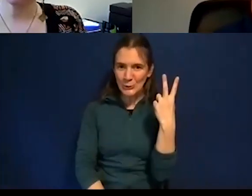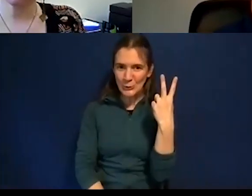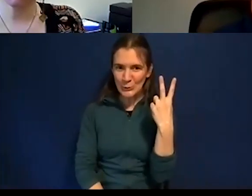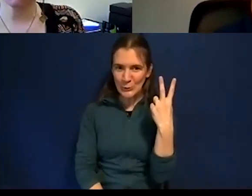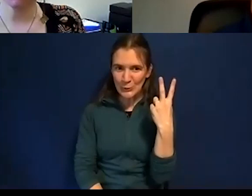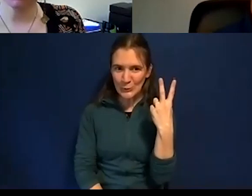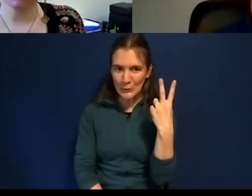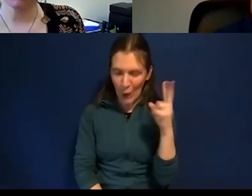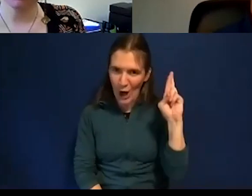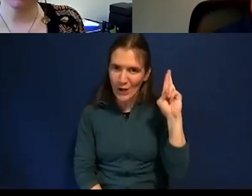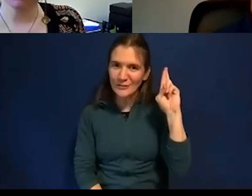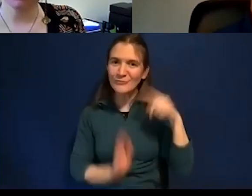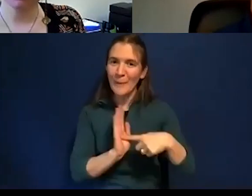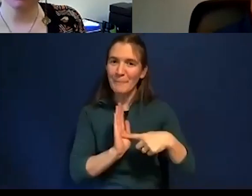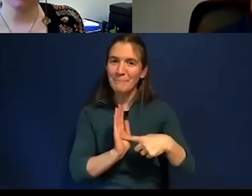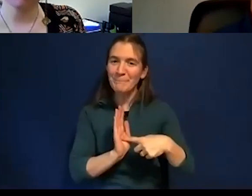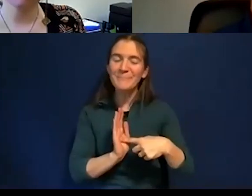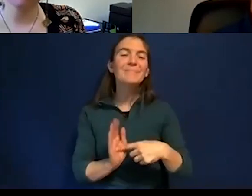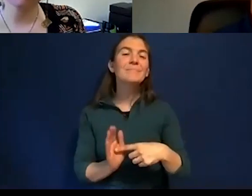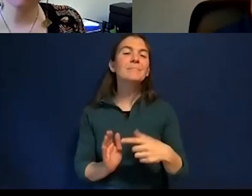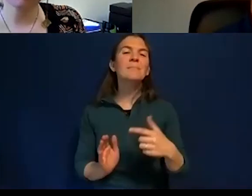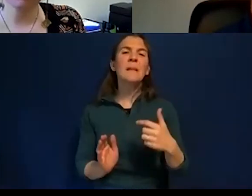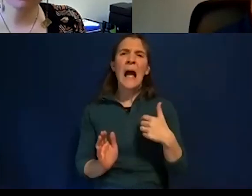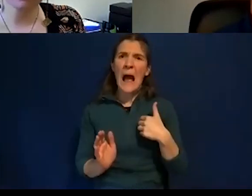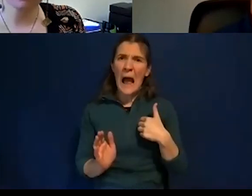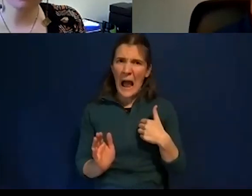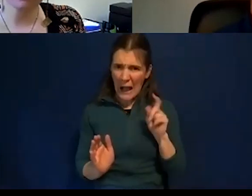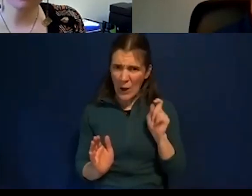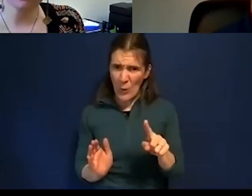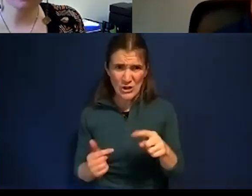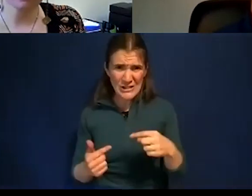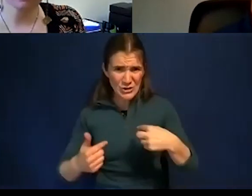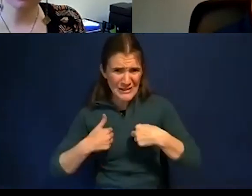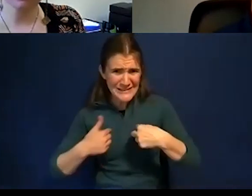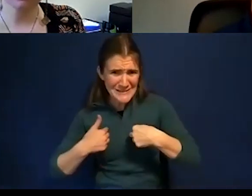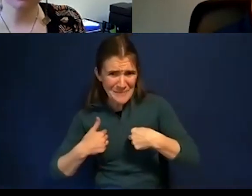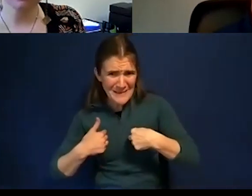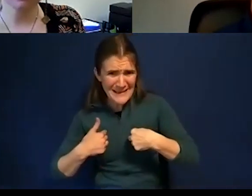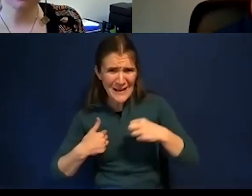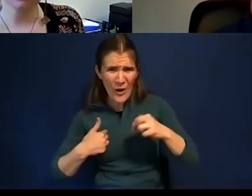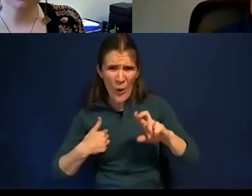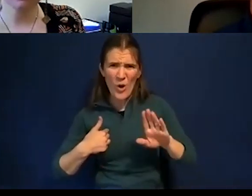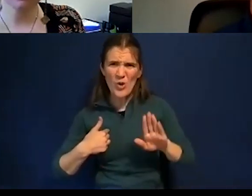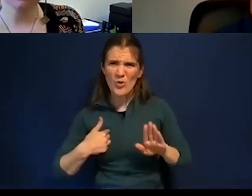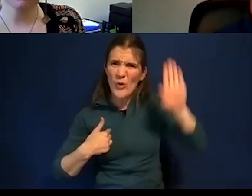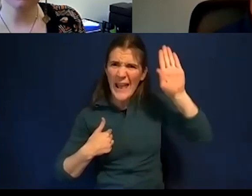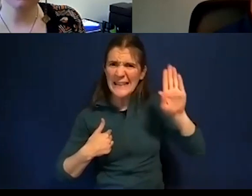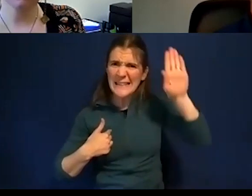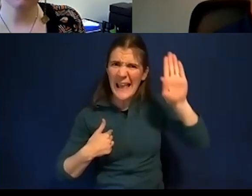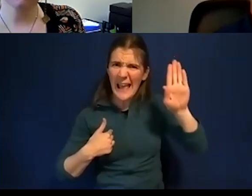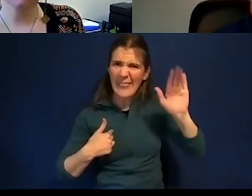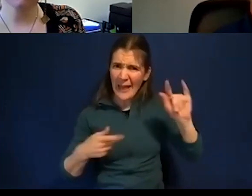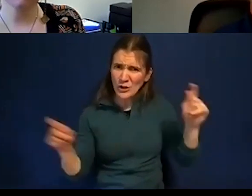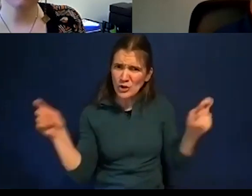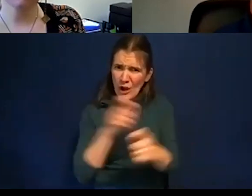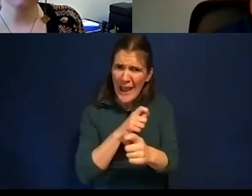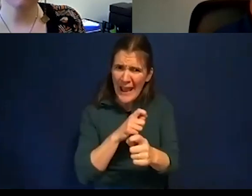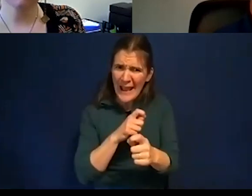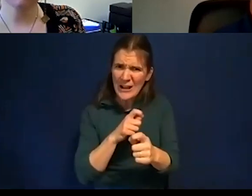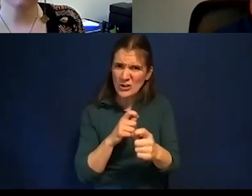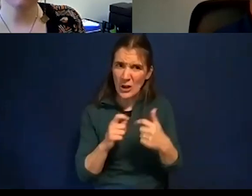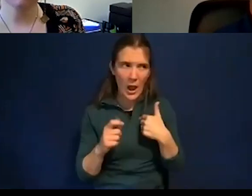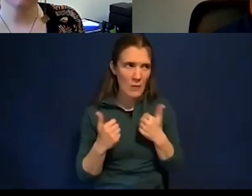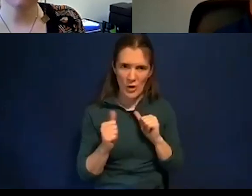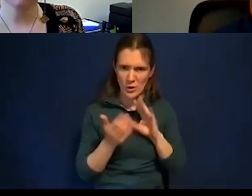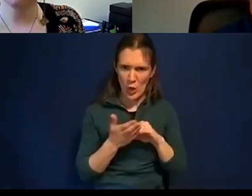D2R. And my question is it me or has the raise hand feature changed? I'm just trying to get up on the